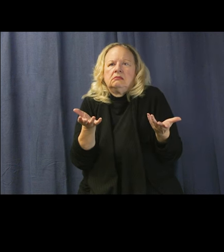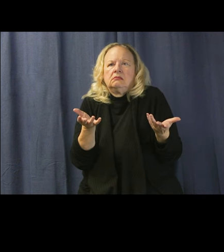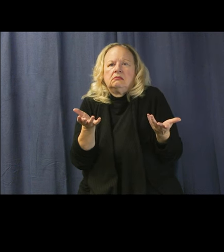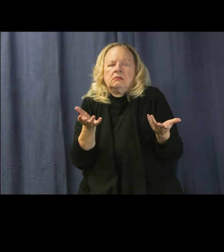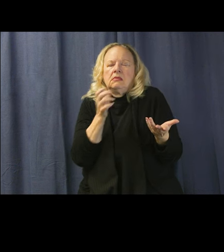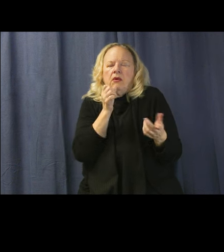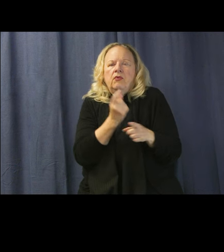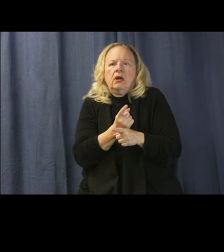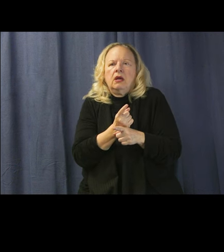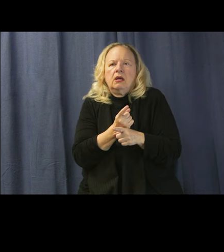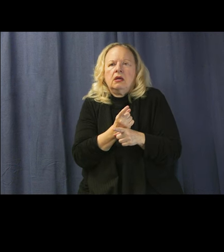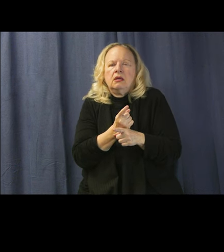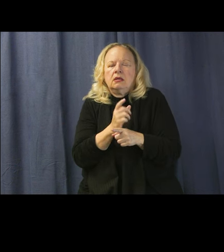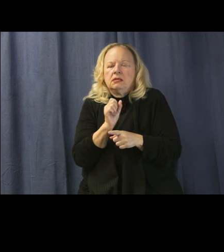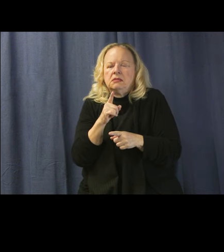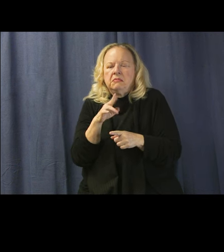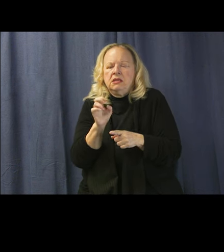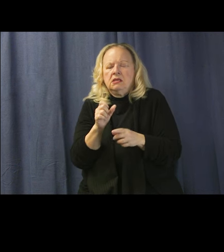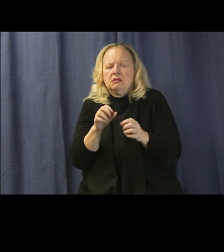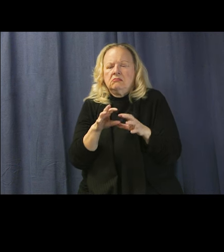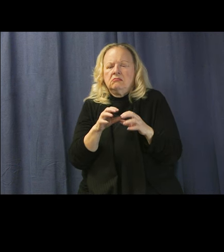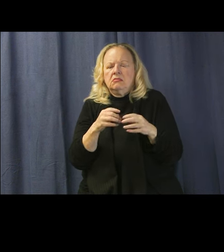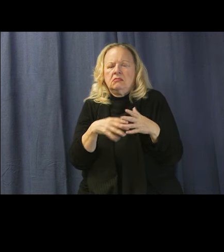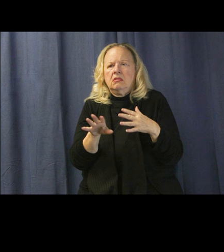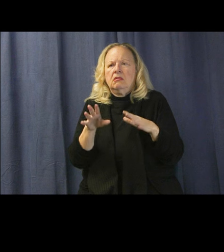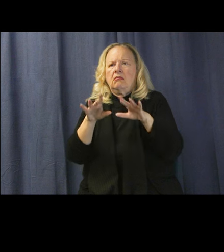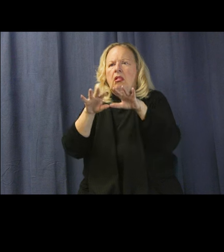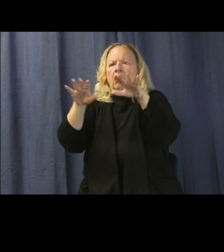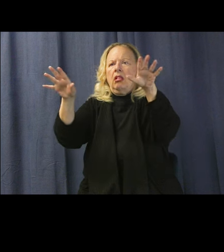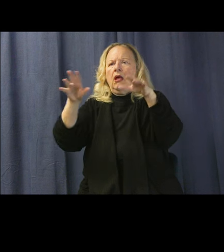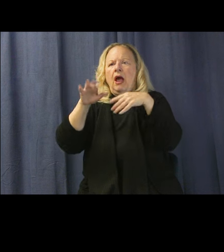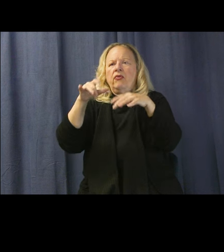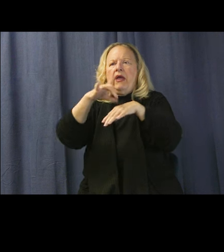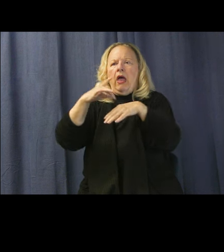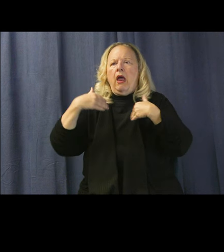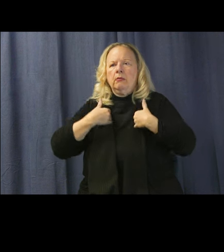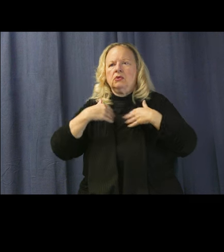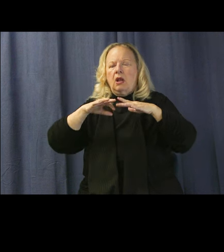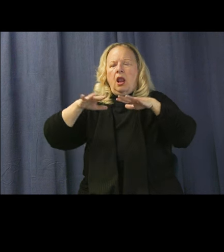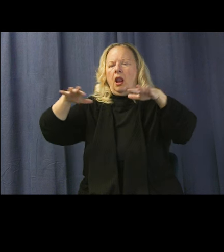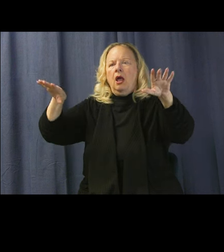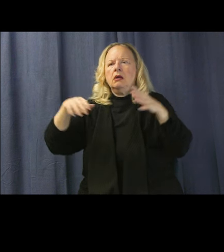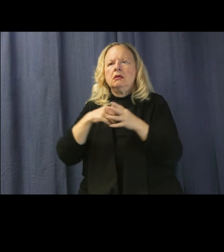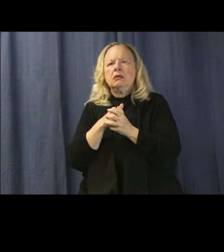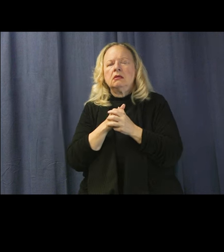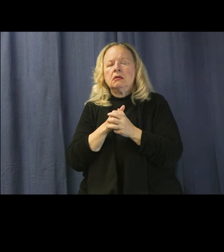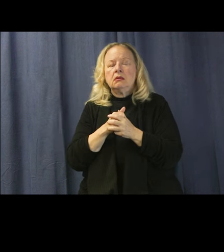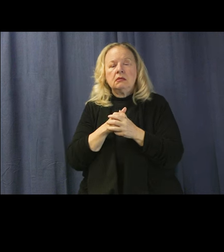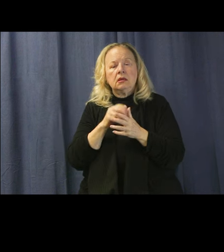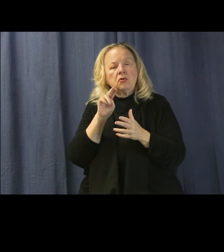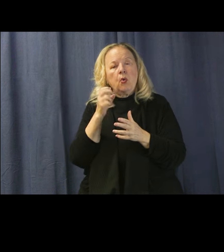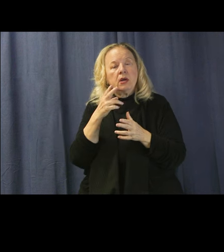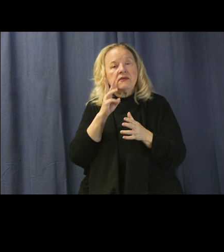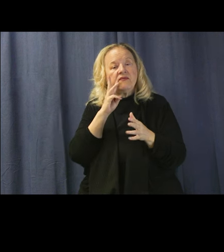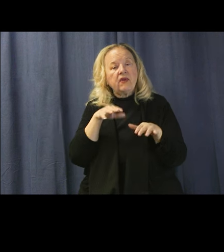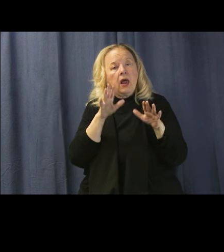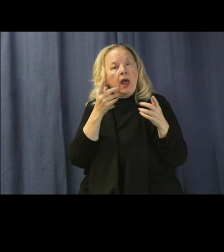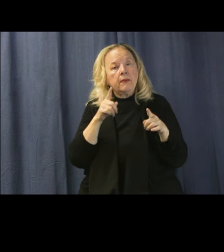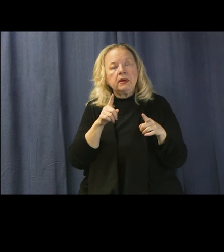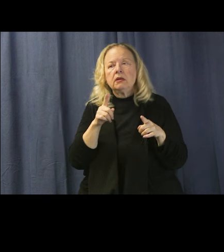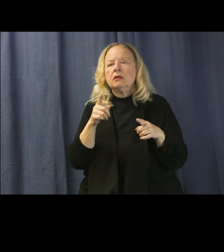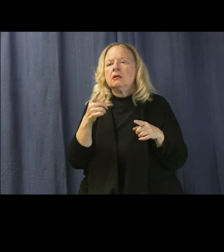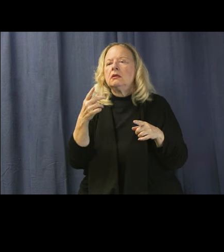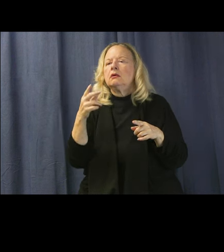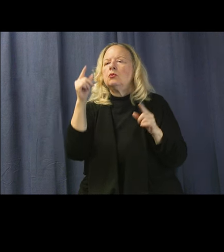Clueless. Species distribution. The story of Noah's flood conflicts with our species. But anyway, did Noah's flood really happen? The one thing we know for sure